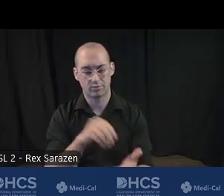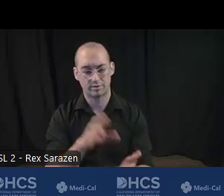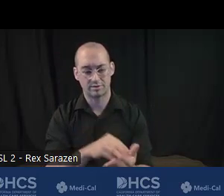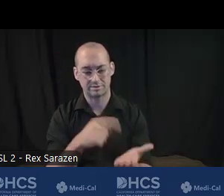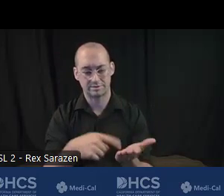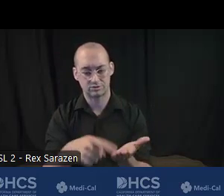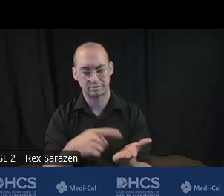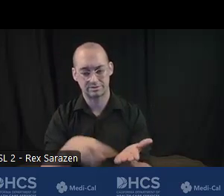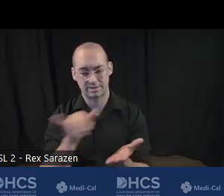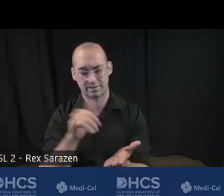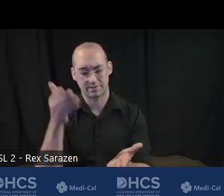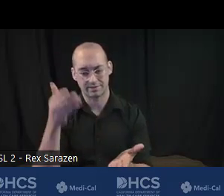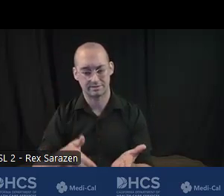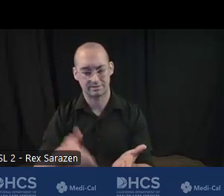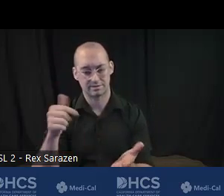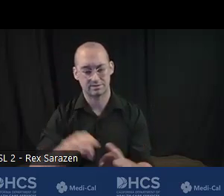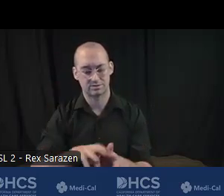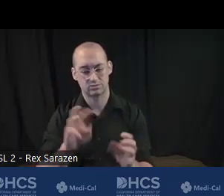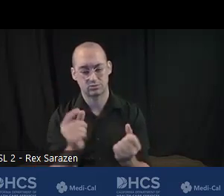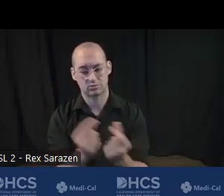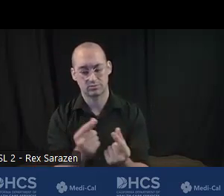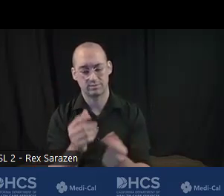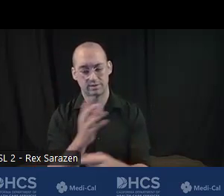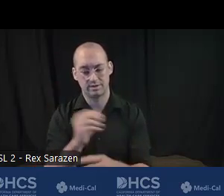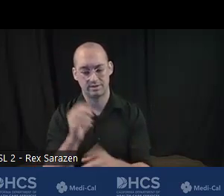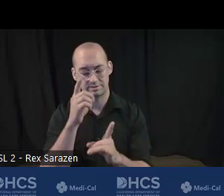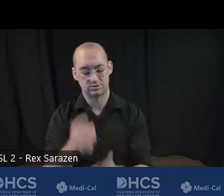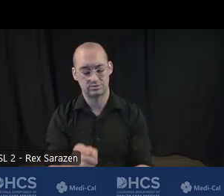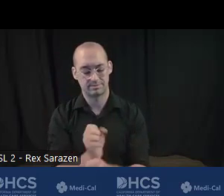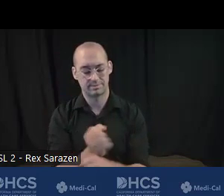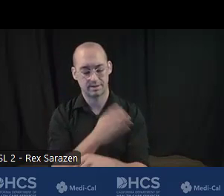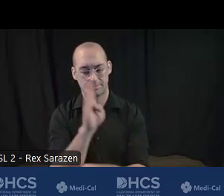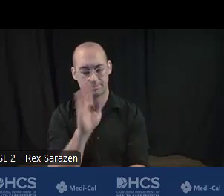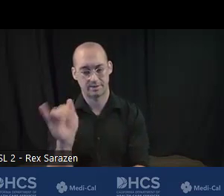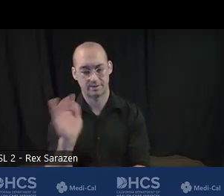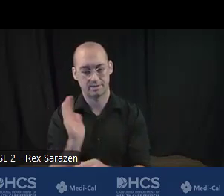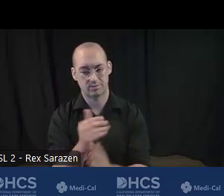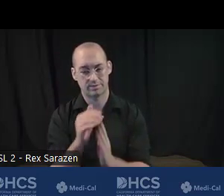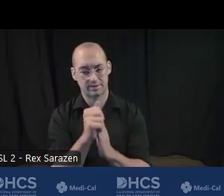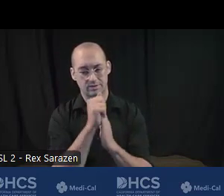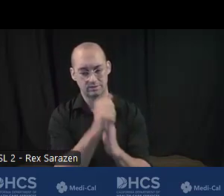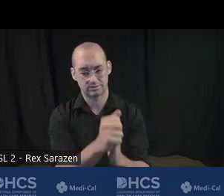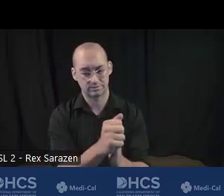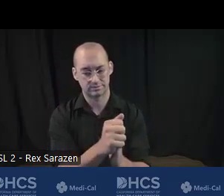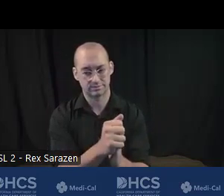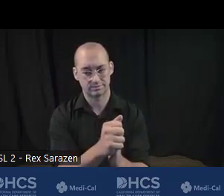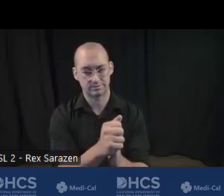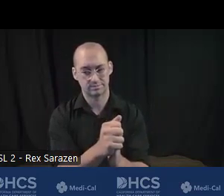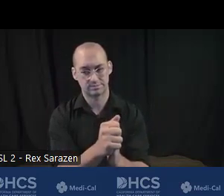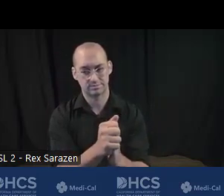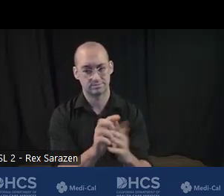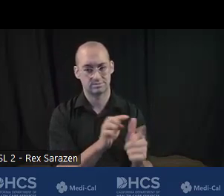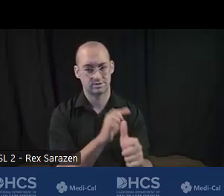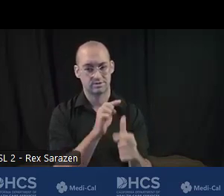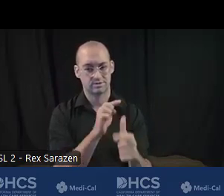the HCBS integration work group, and decisions made by our leadership. And then